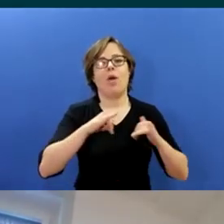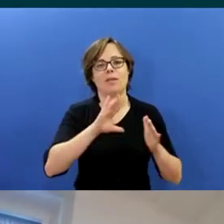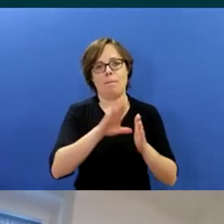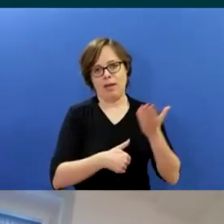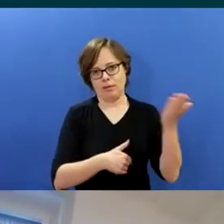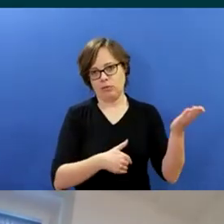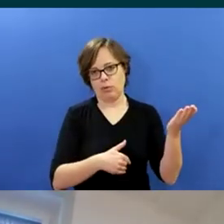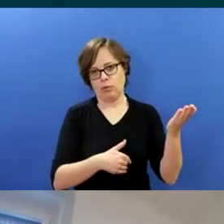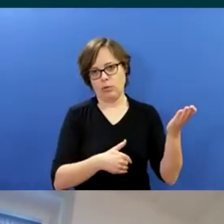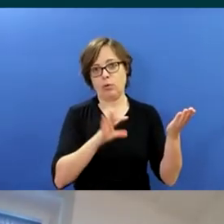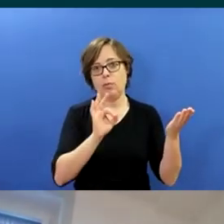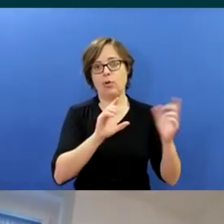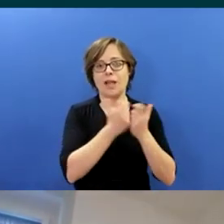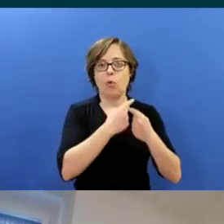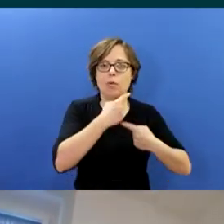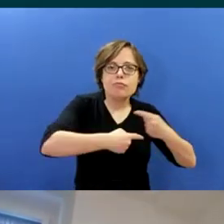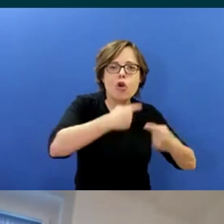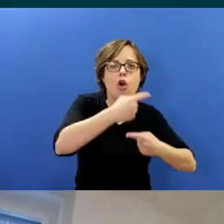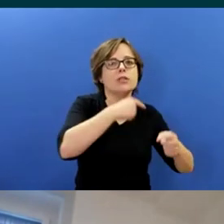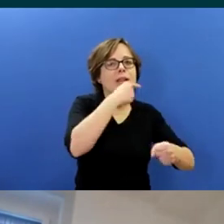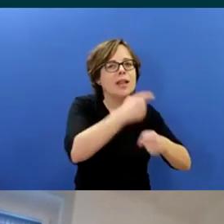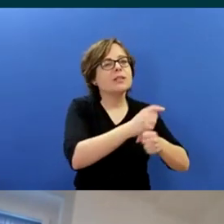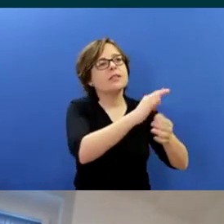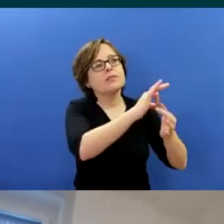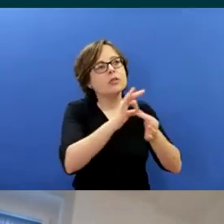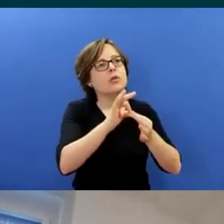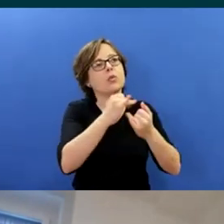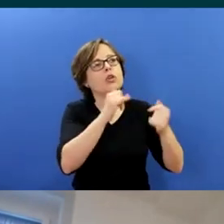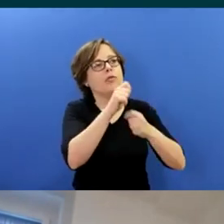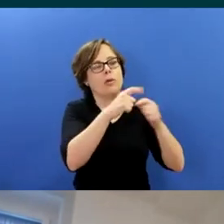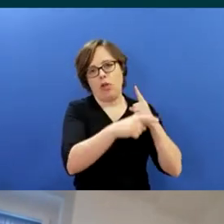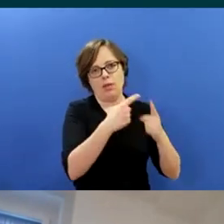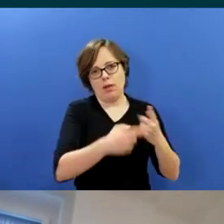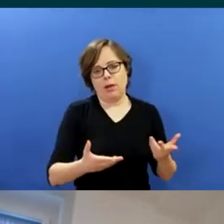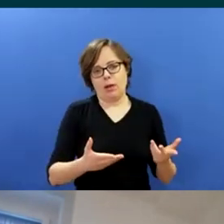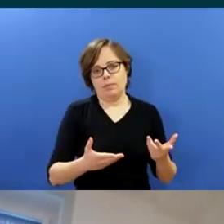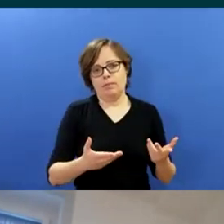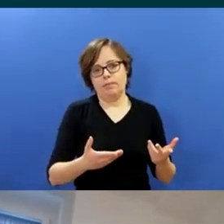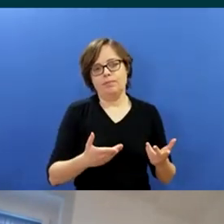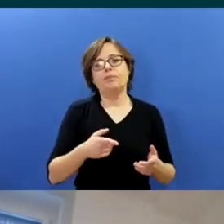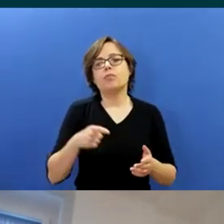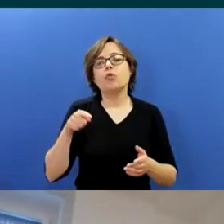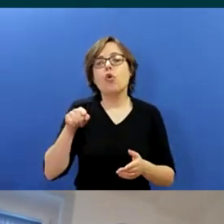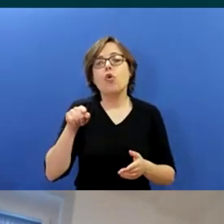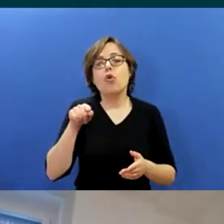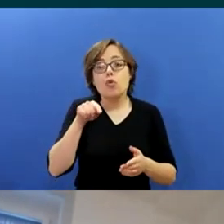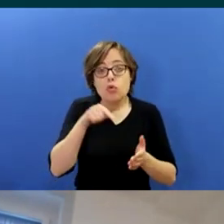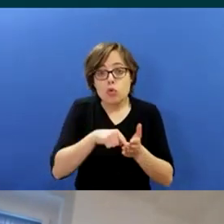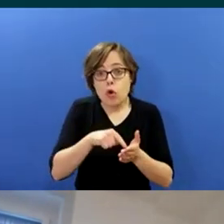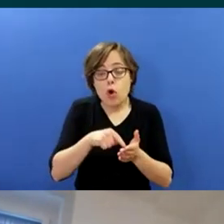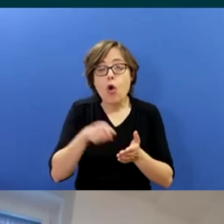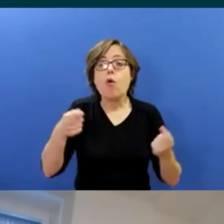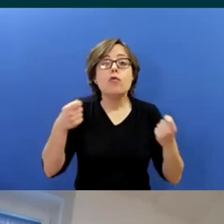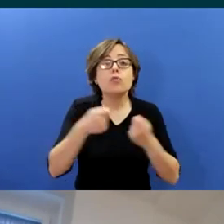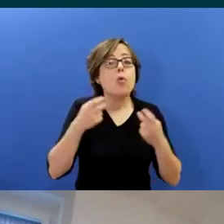not qualified to be decided in such a co-creation process. In our